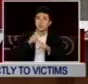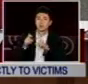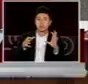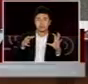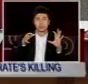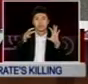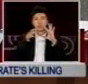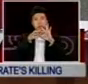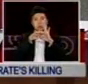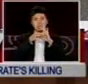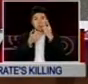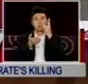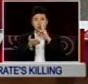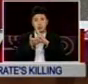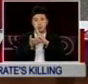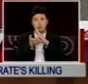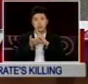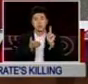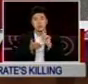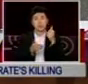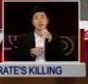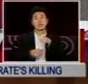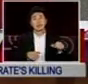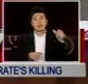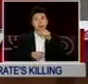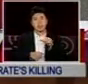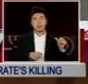that document to any of